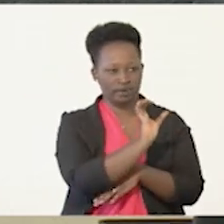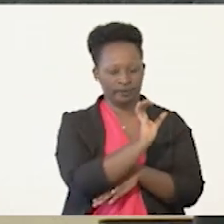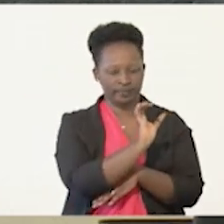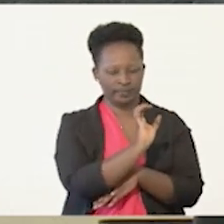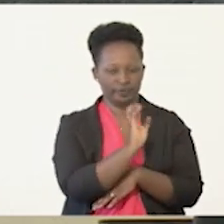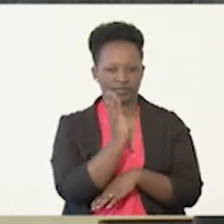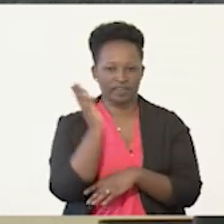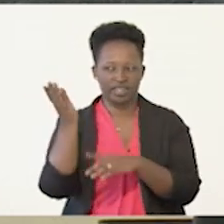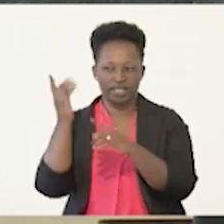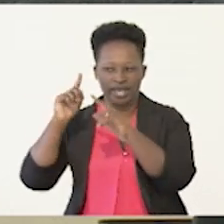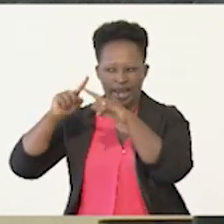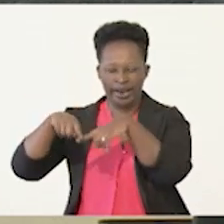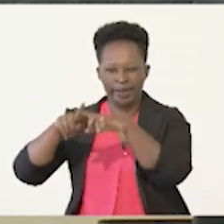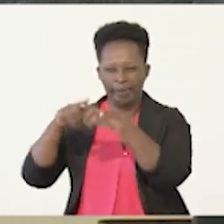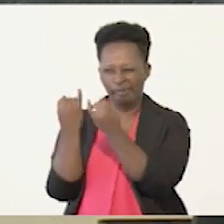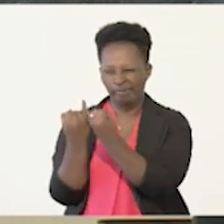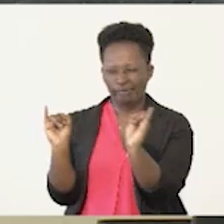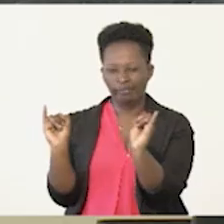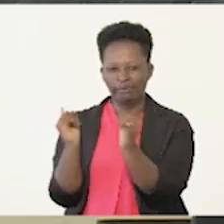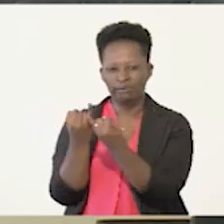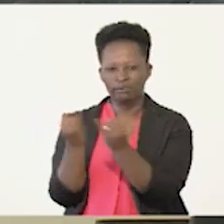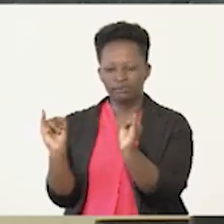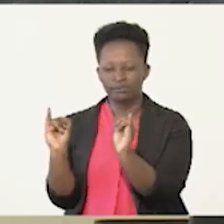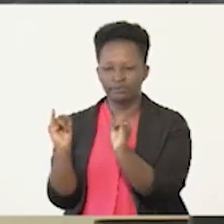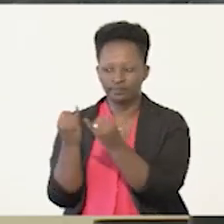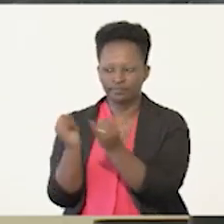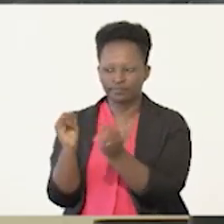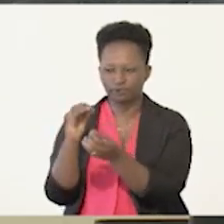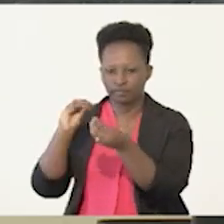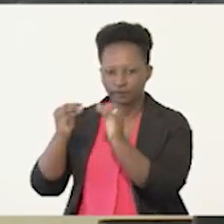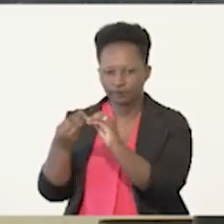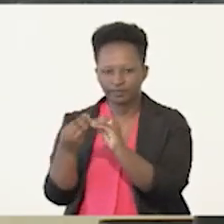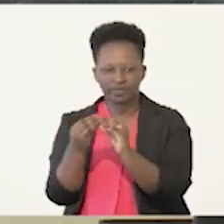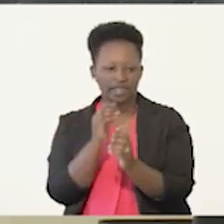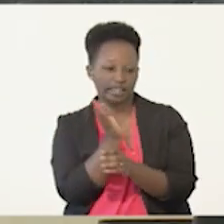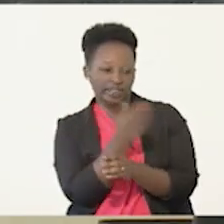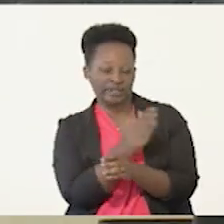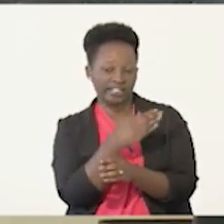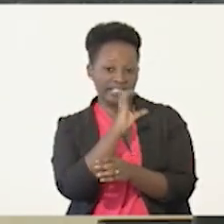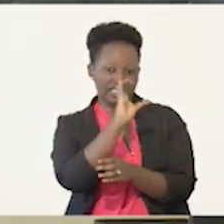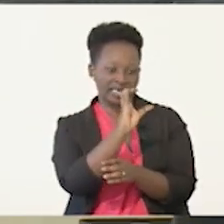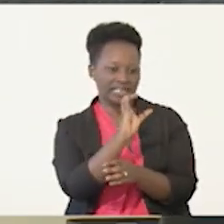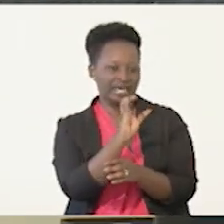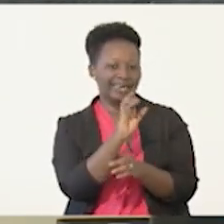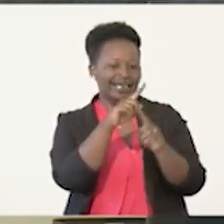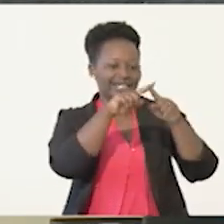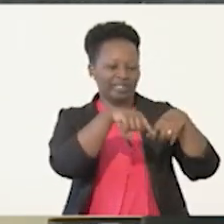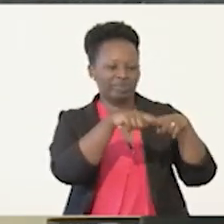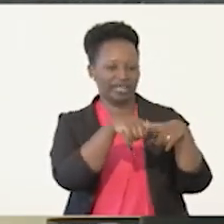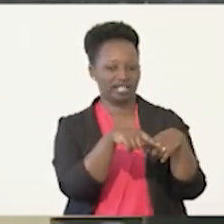an independent variable, you know that, and this is a dependent variable. So we have our question 1, part